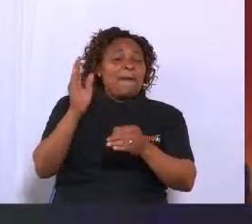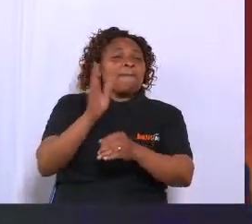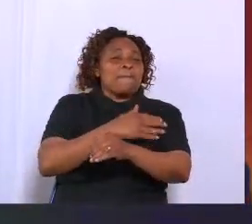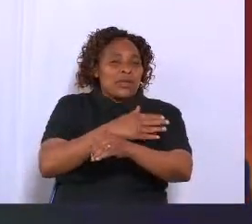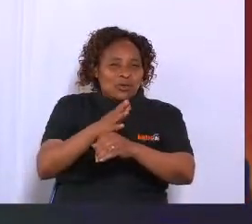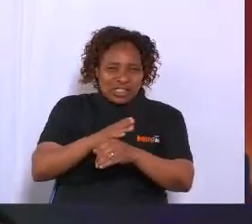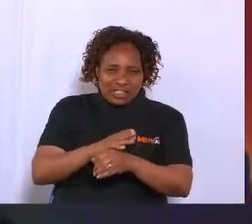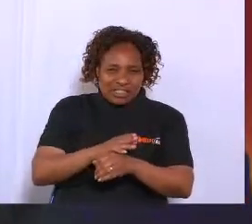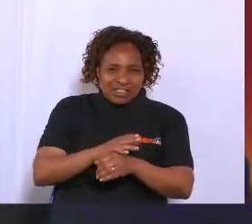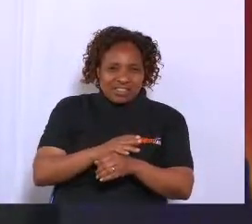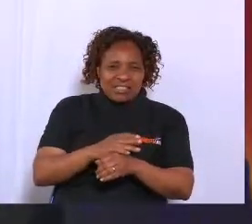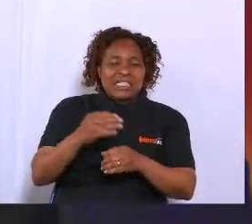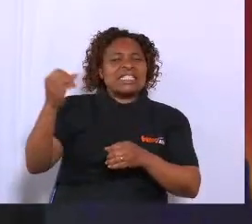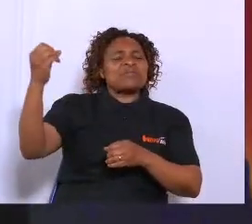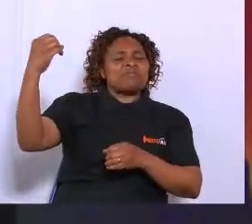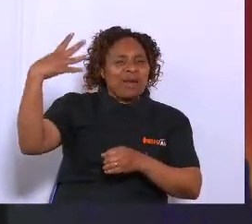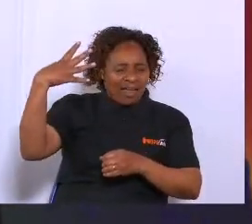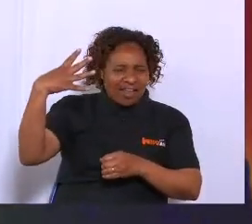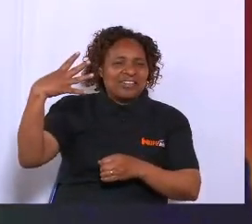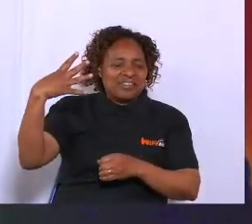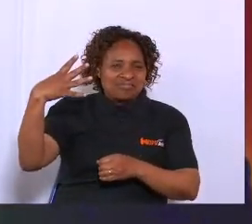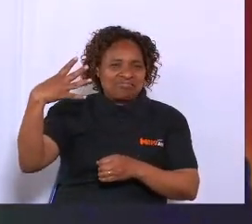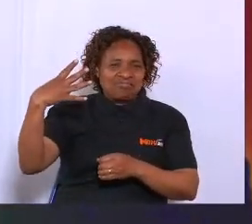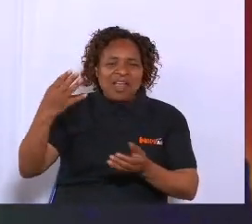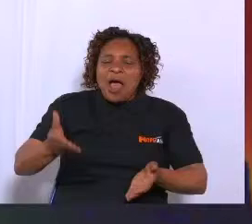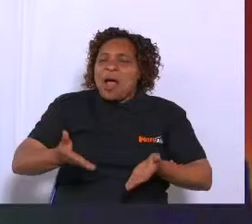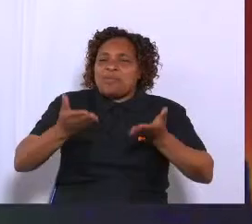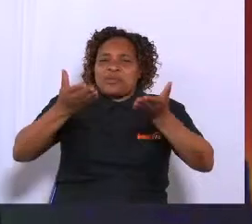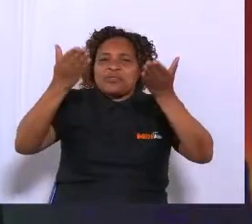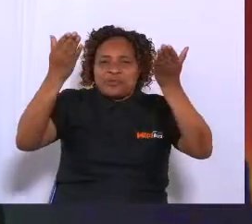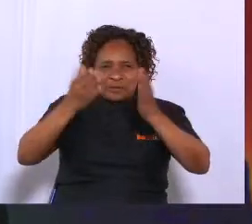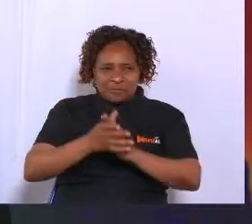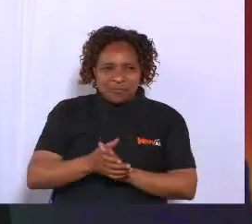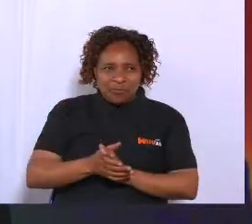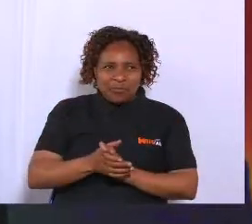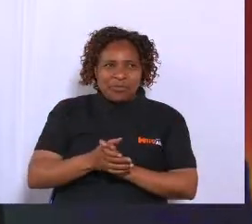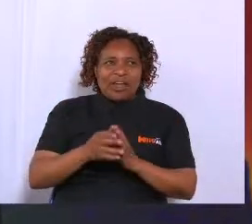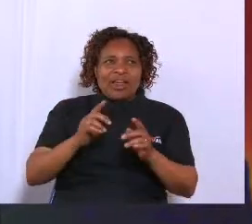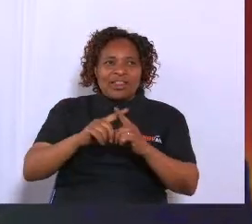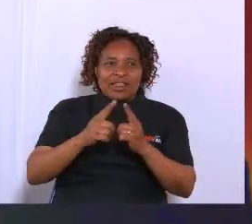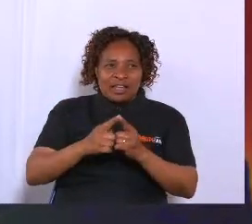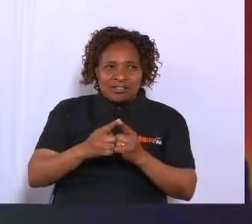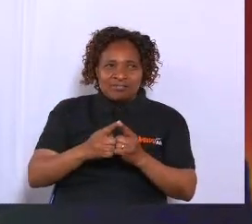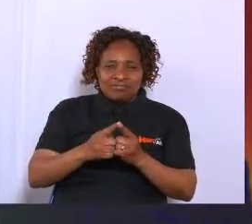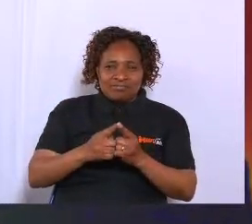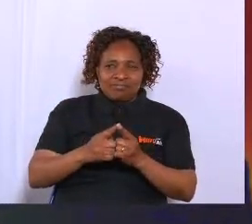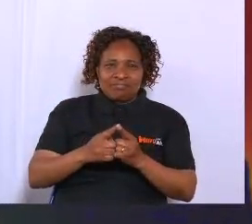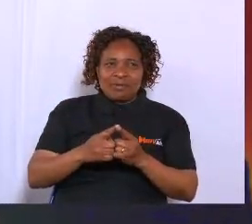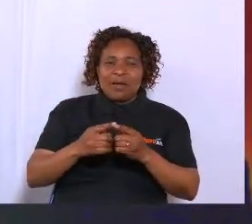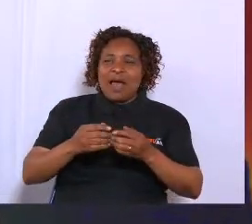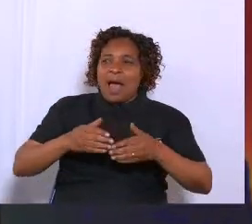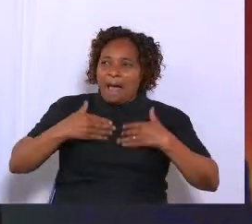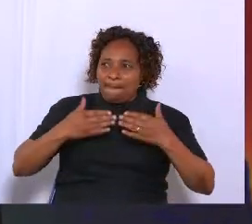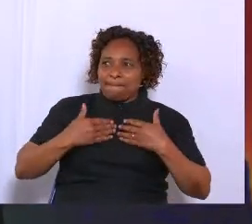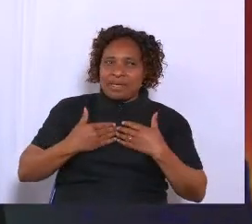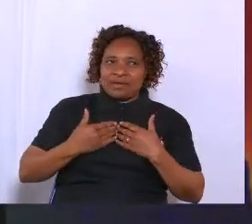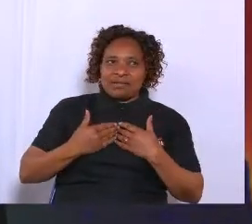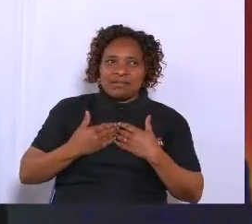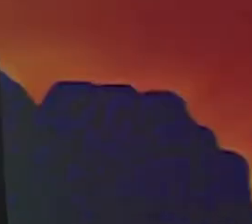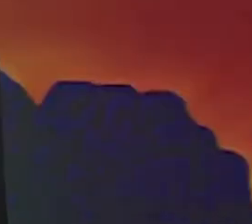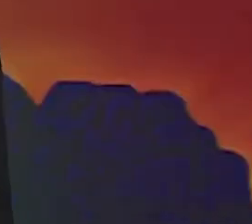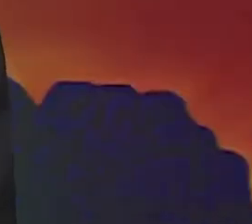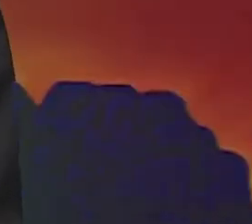is so inspiring, so uplifting. And I was so impressed and inspired with